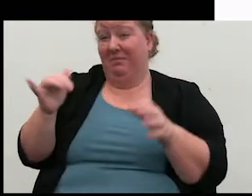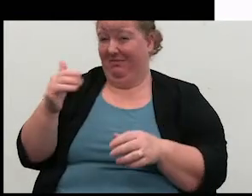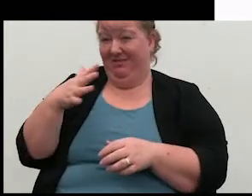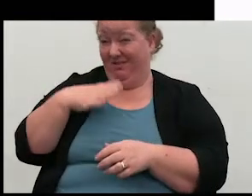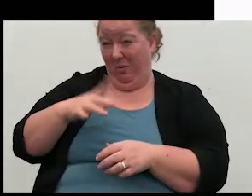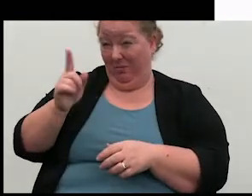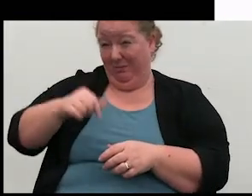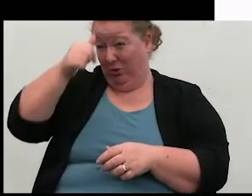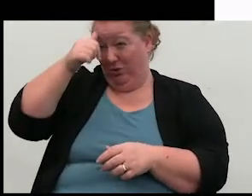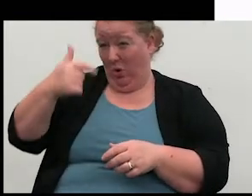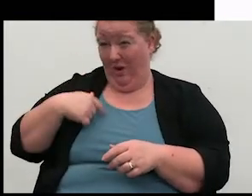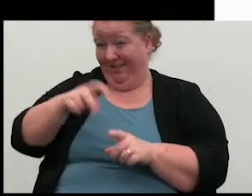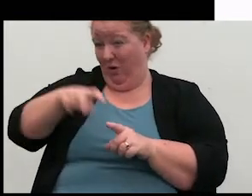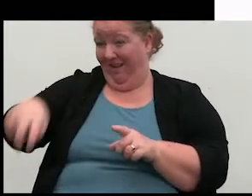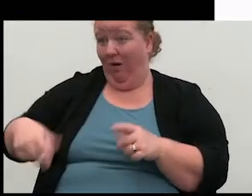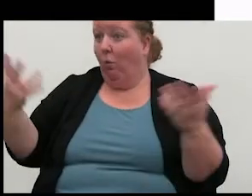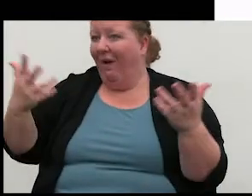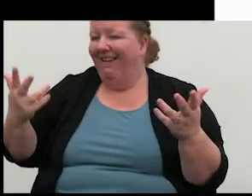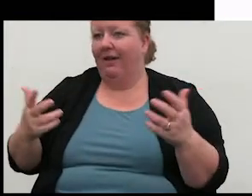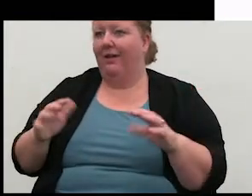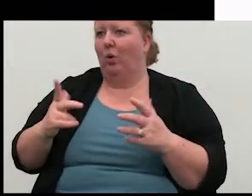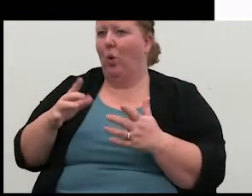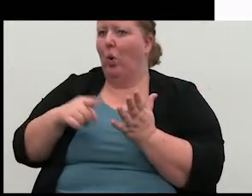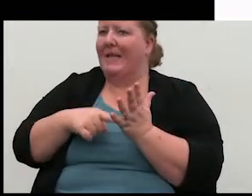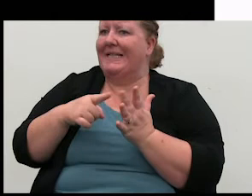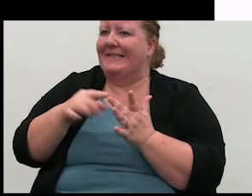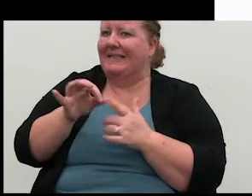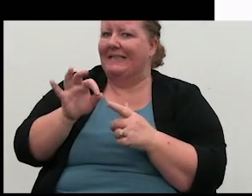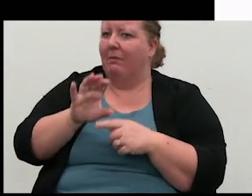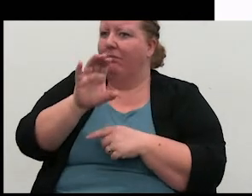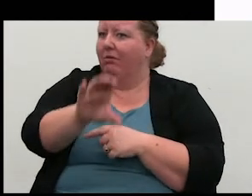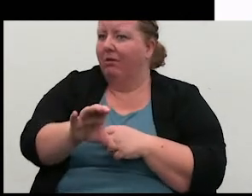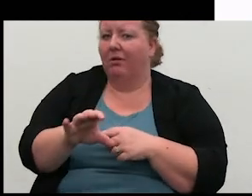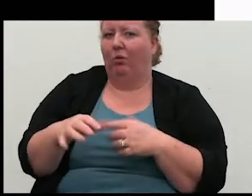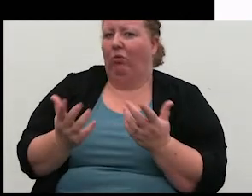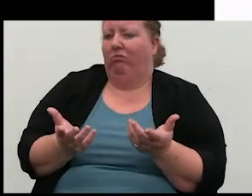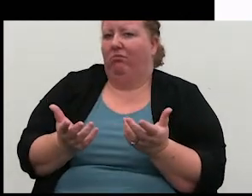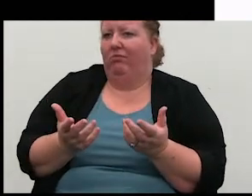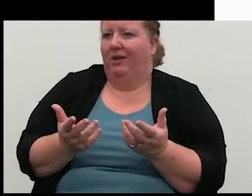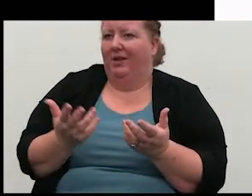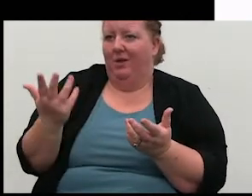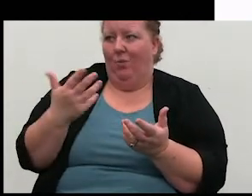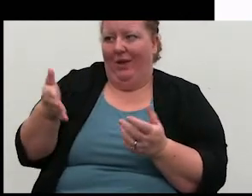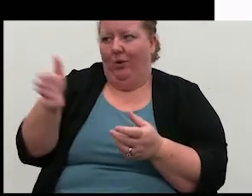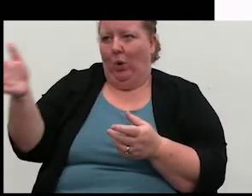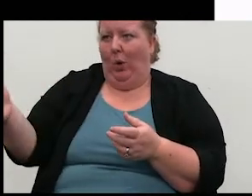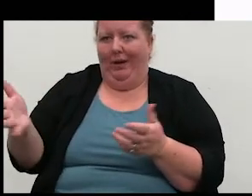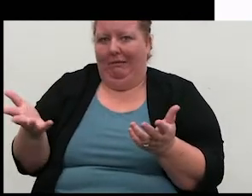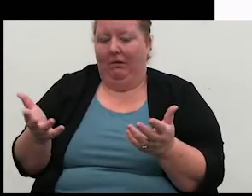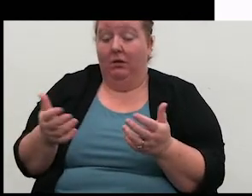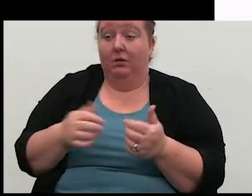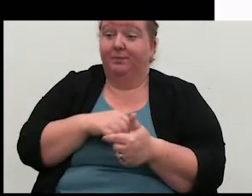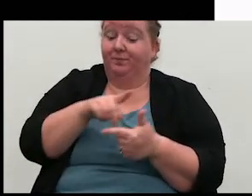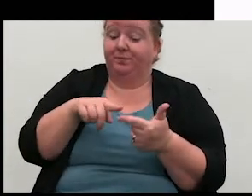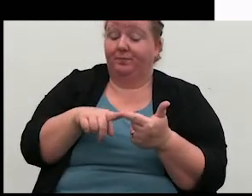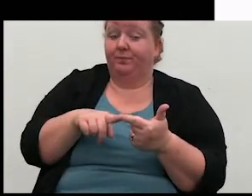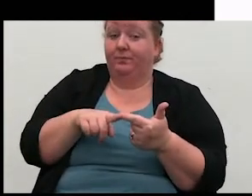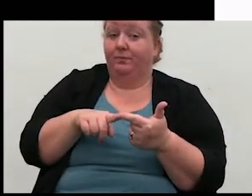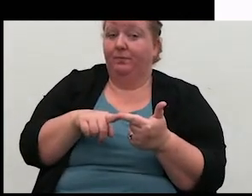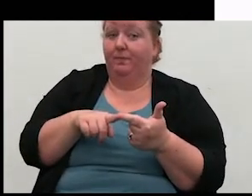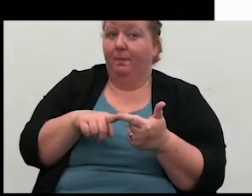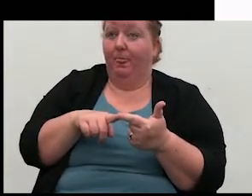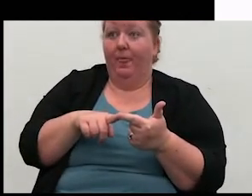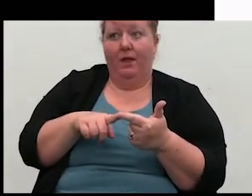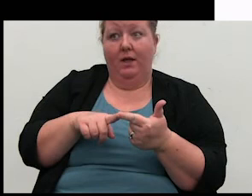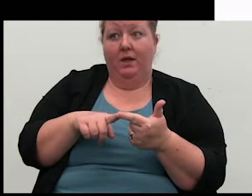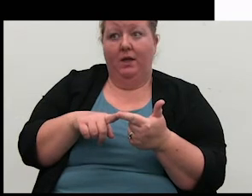want people knowing where you got out. Never mind what you tipped, you might not want people knowing where you were going to. And the other problem is, it has